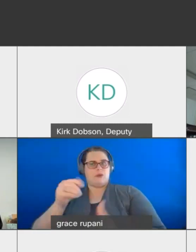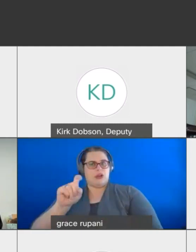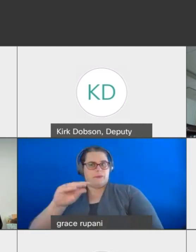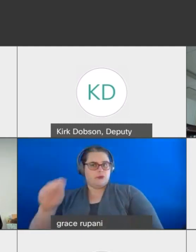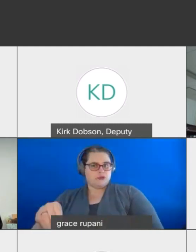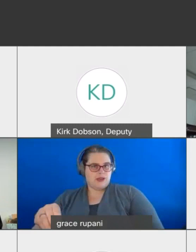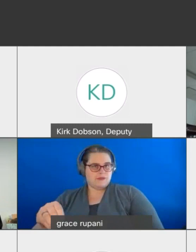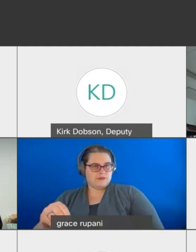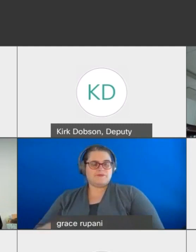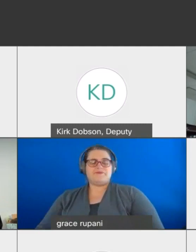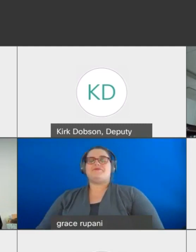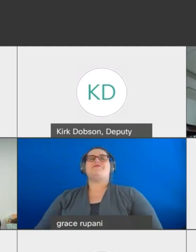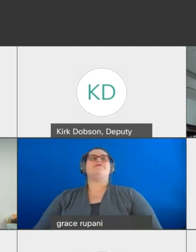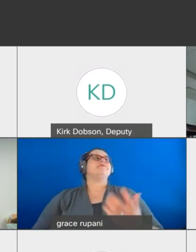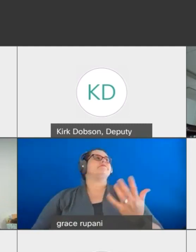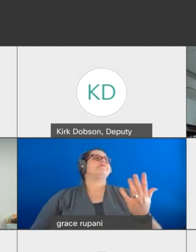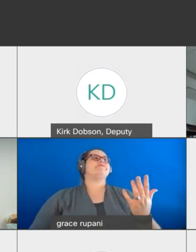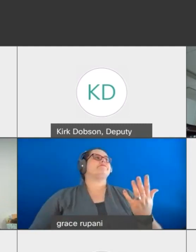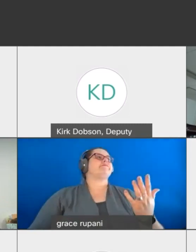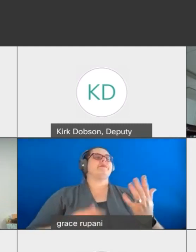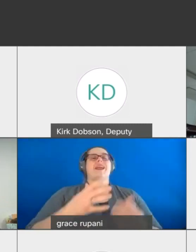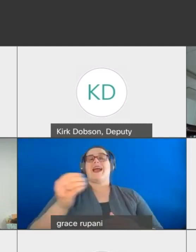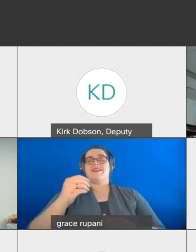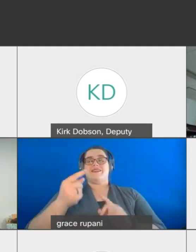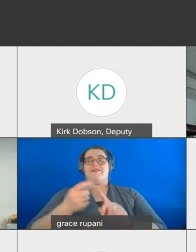And of providers, 80% and up,